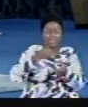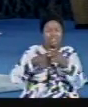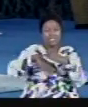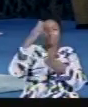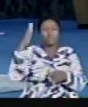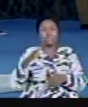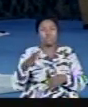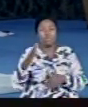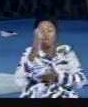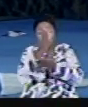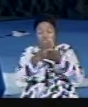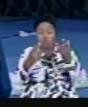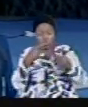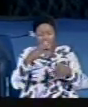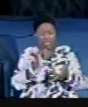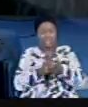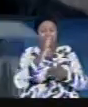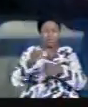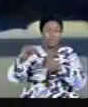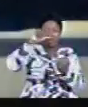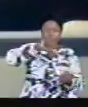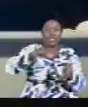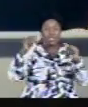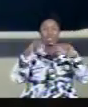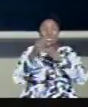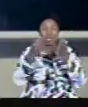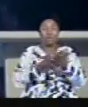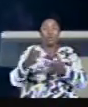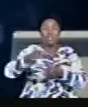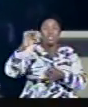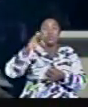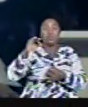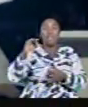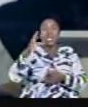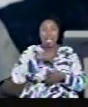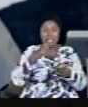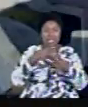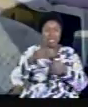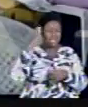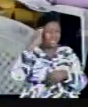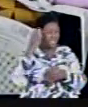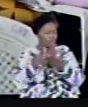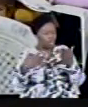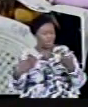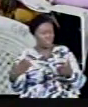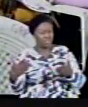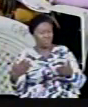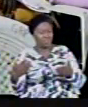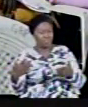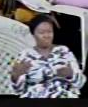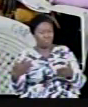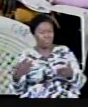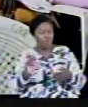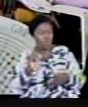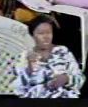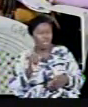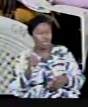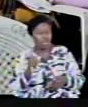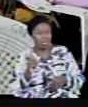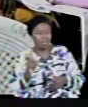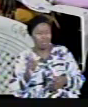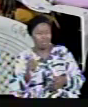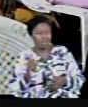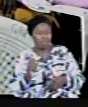says he's baptized in the Holy Ghost, and he hears something weird,